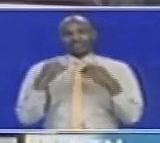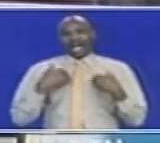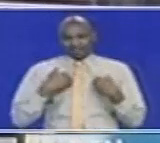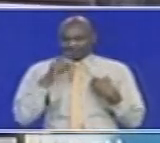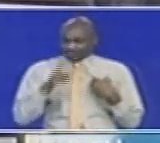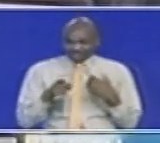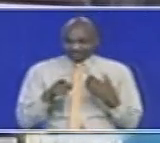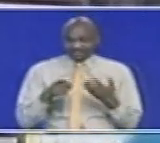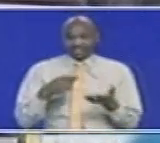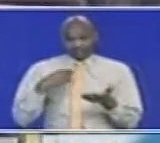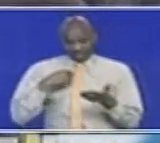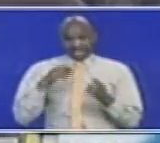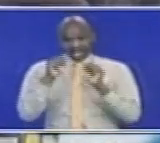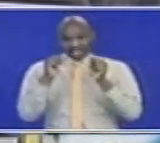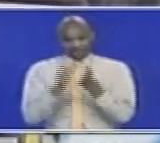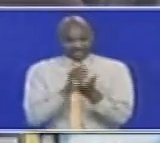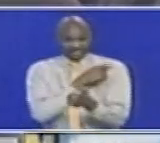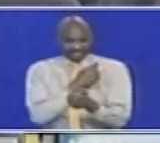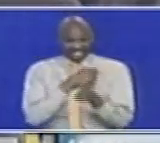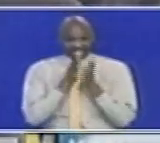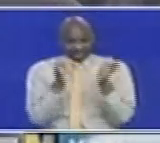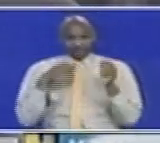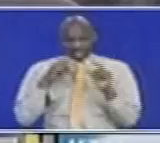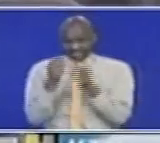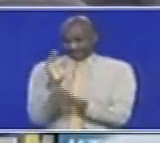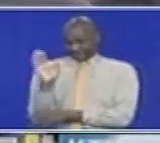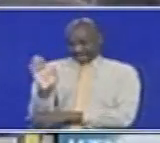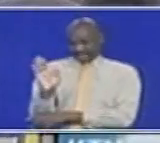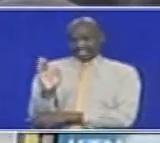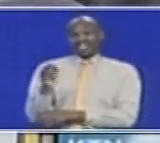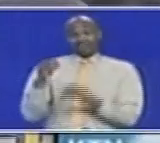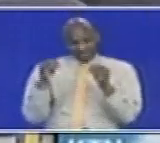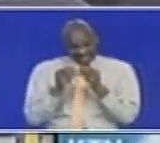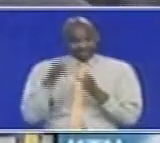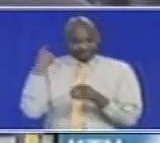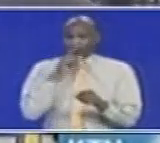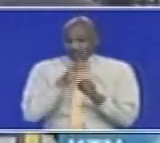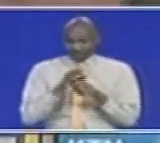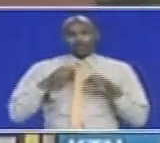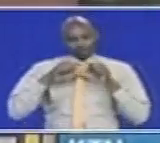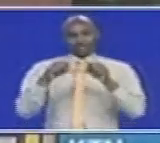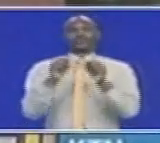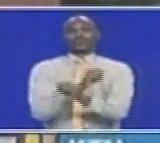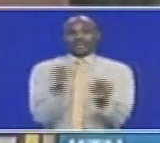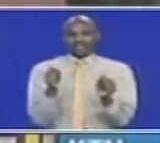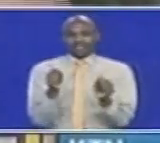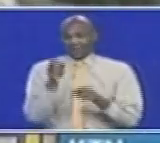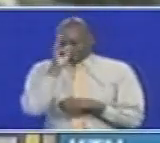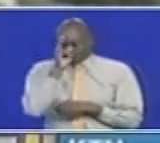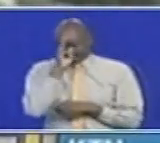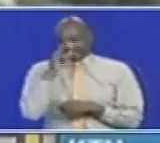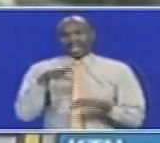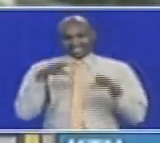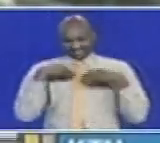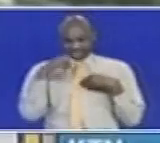the Inspector General and his security team that our event will go on. The police backed down